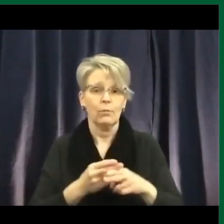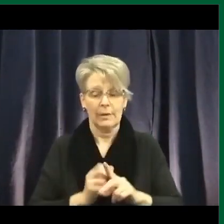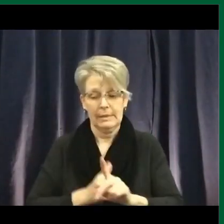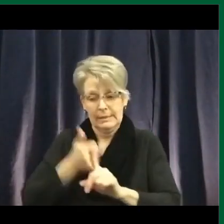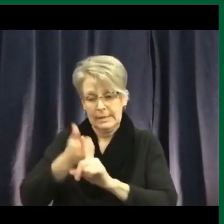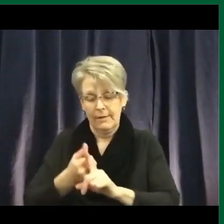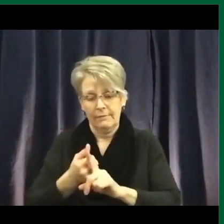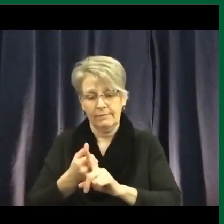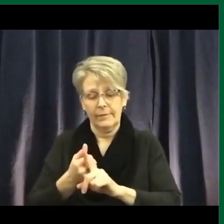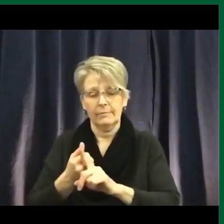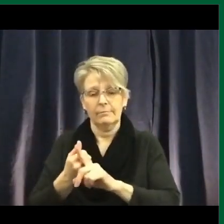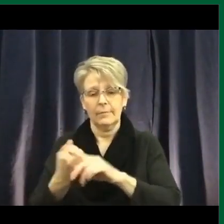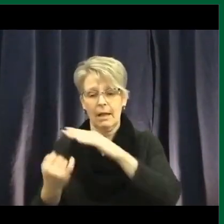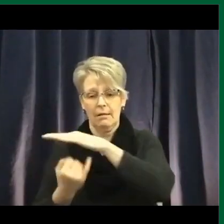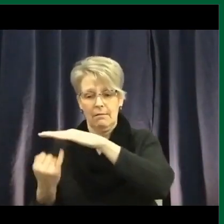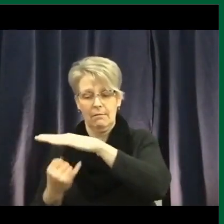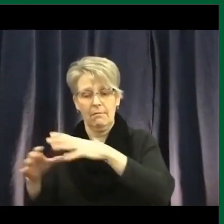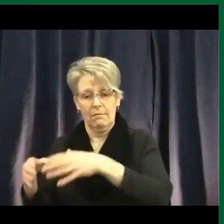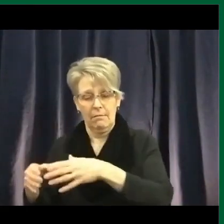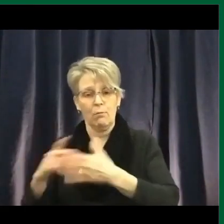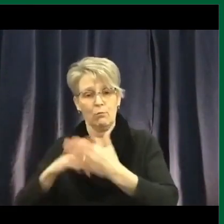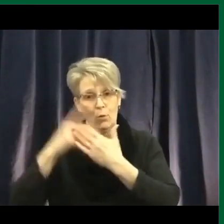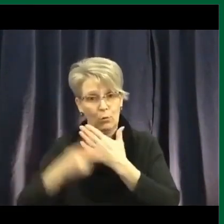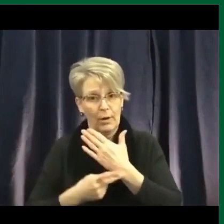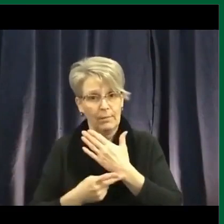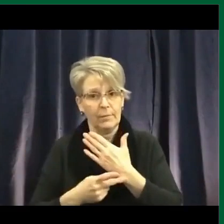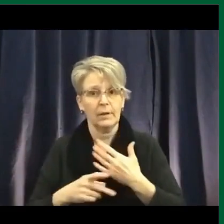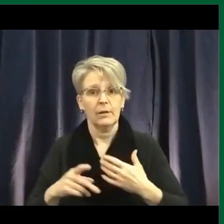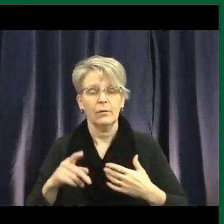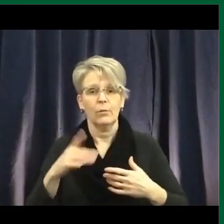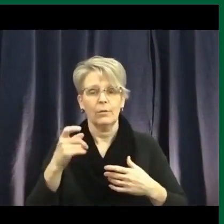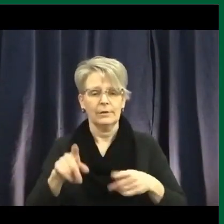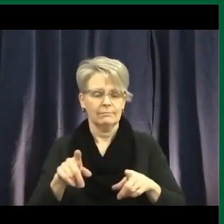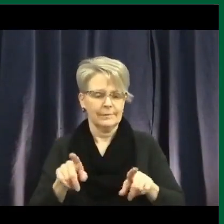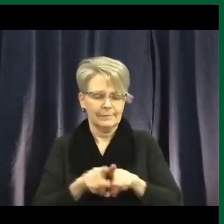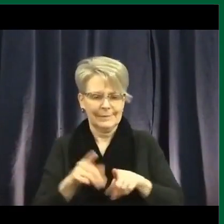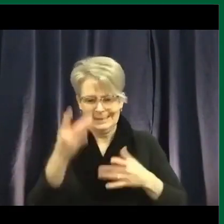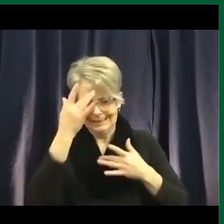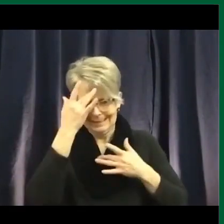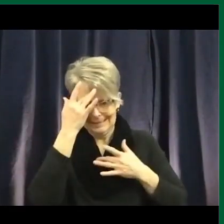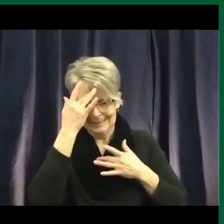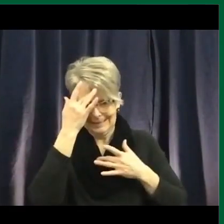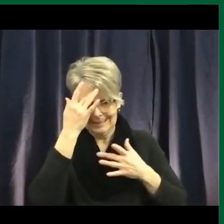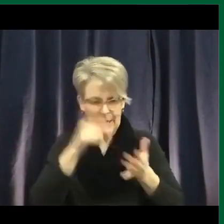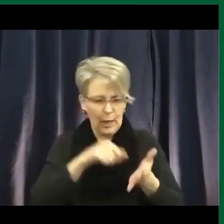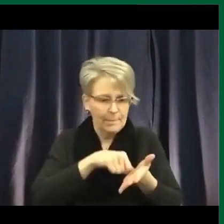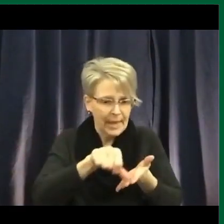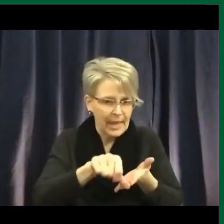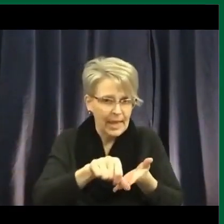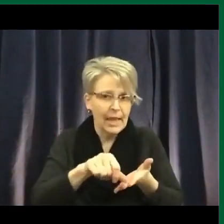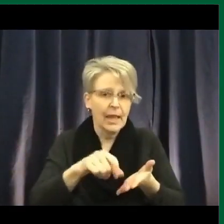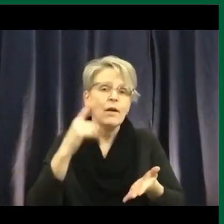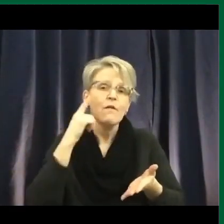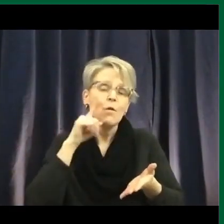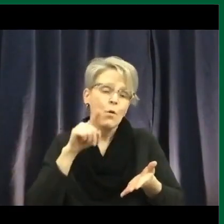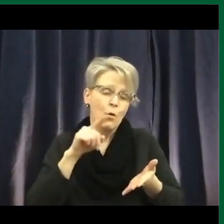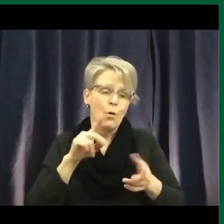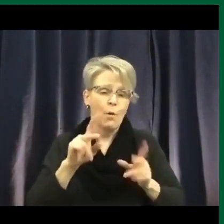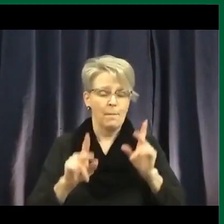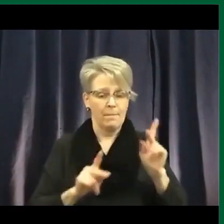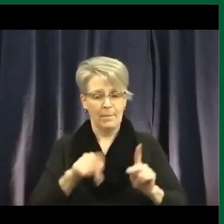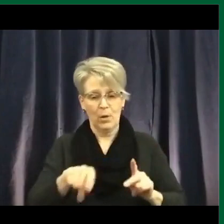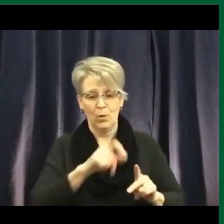self-isolation program, which was essentially a sick pay or self-isolation pay for those that would ultimately